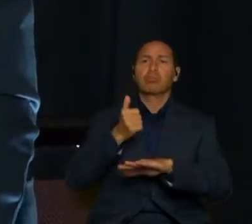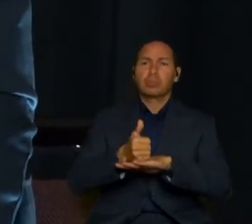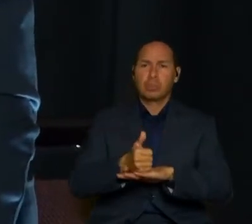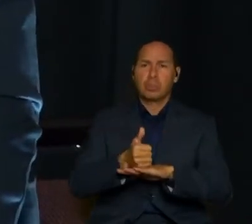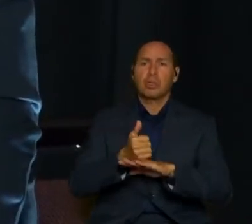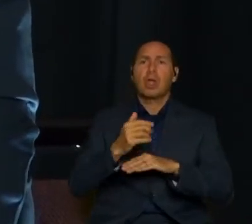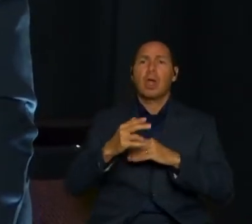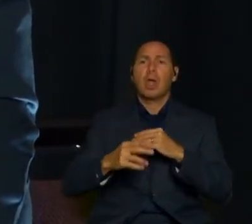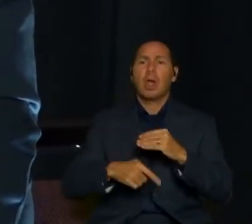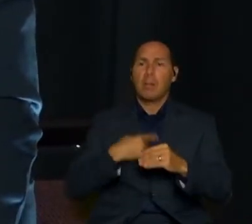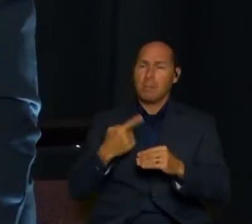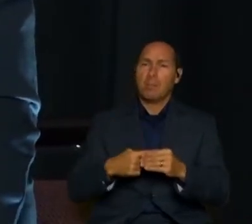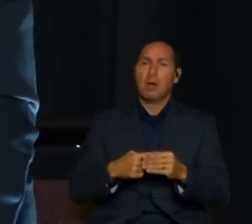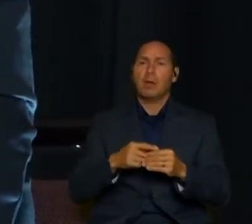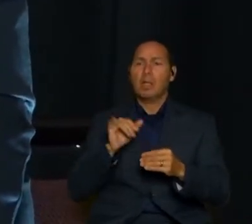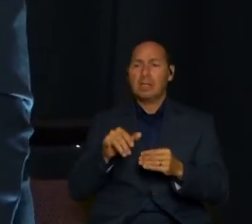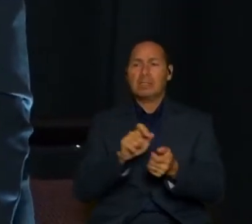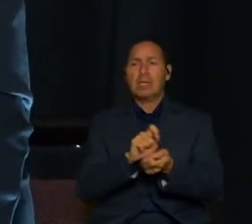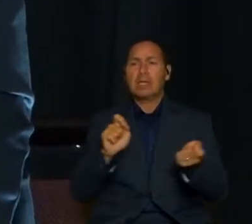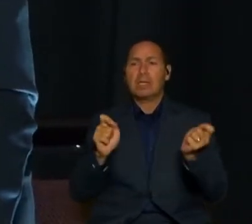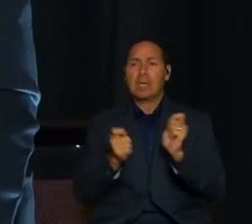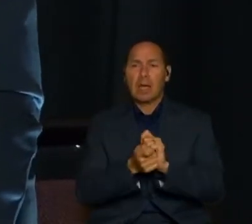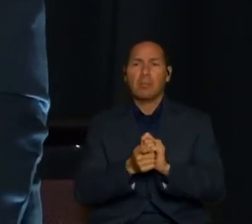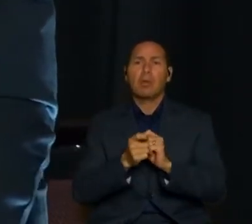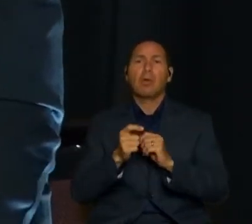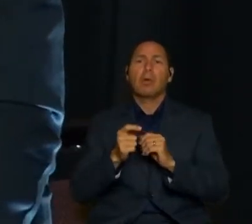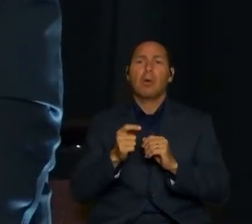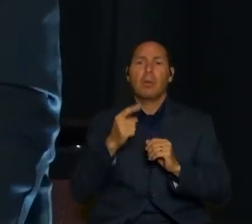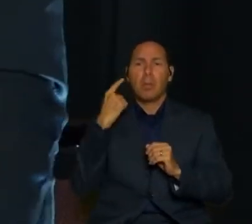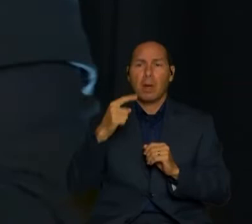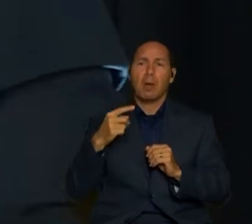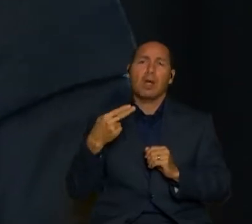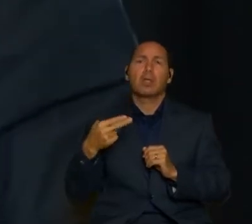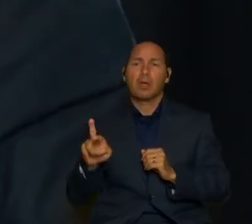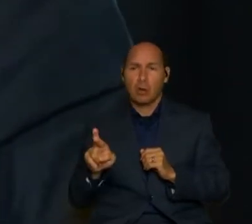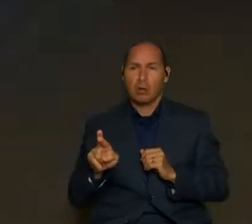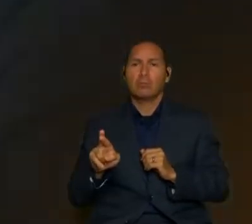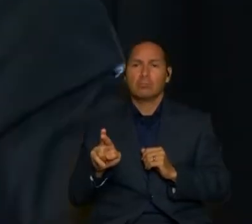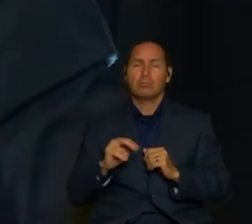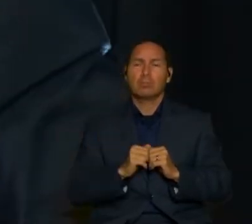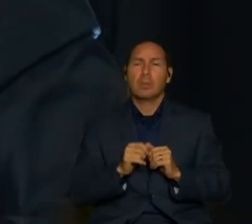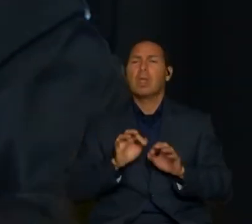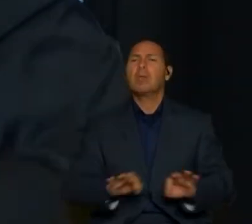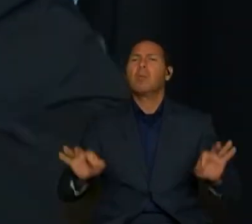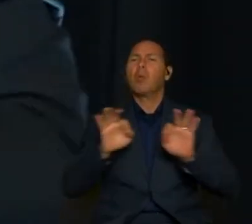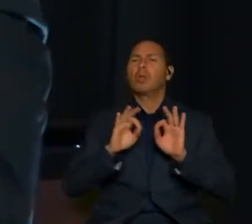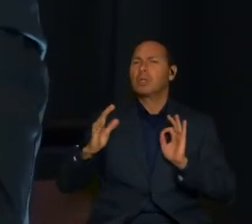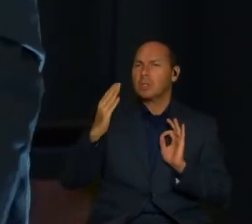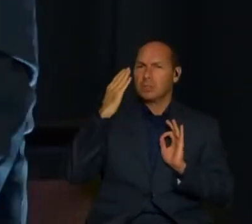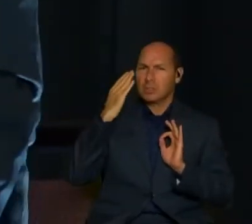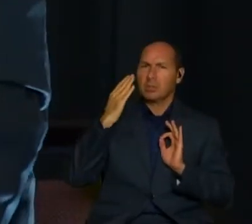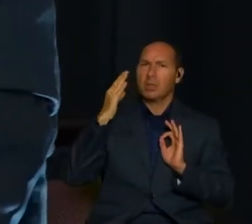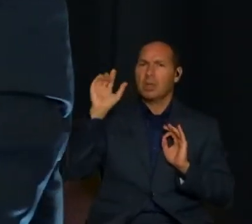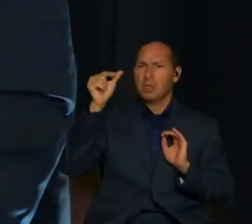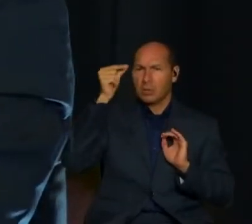and Transformation of Human Resources. It is important to note that if the government and the board are to effectively